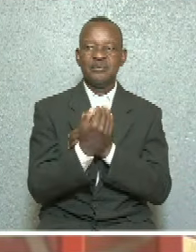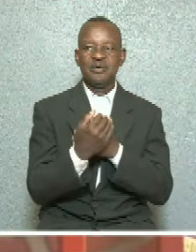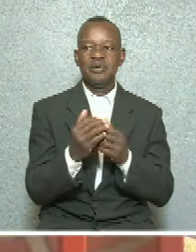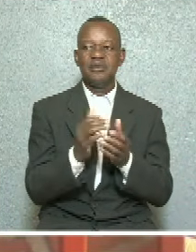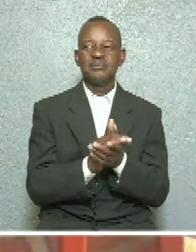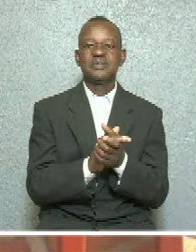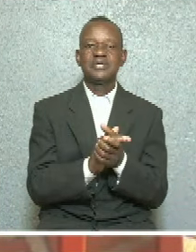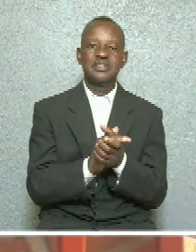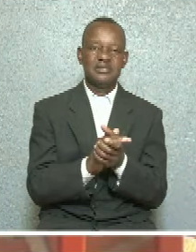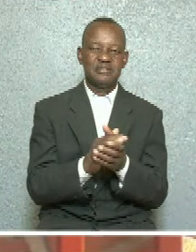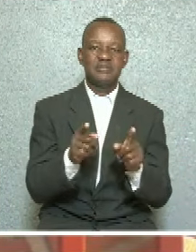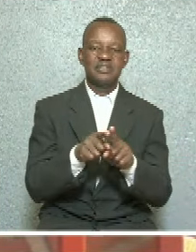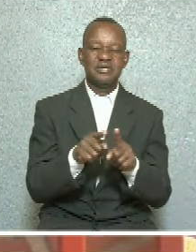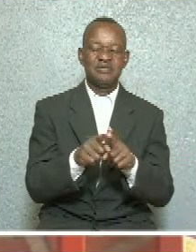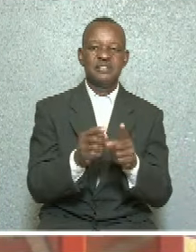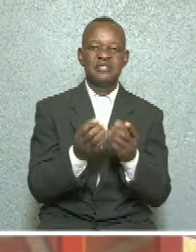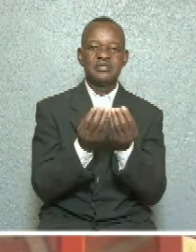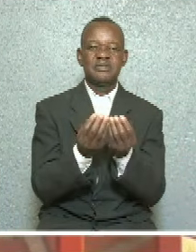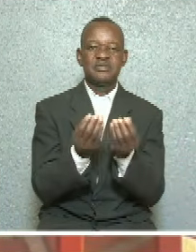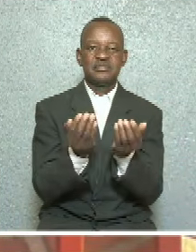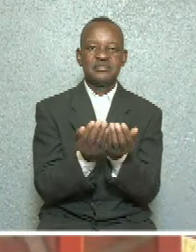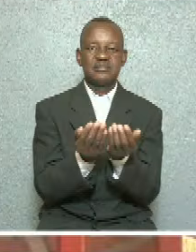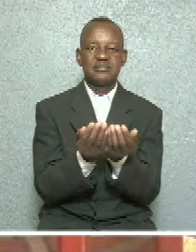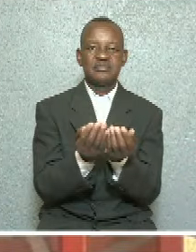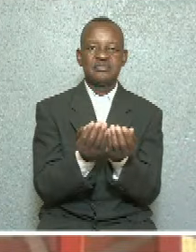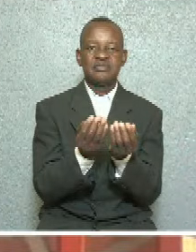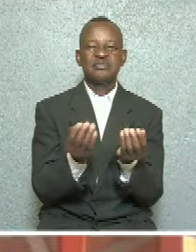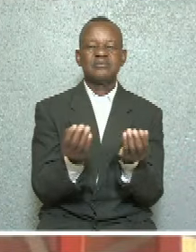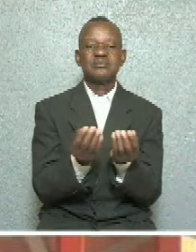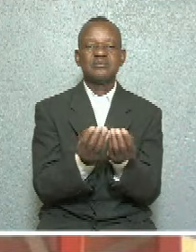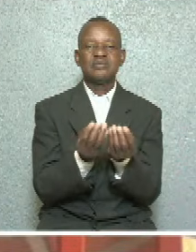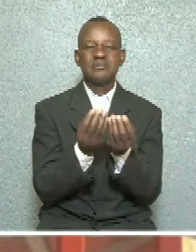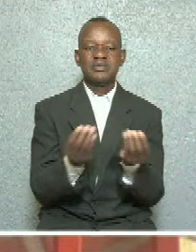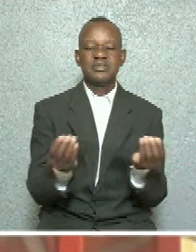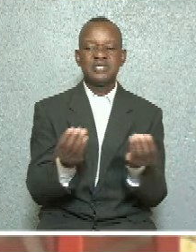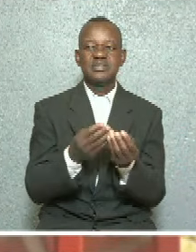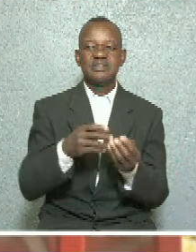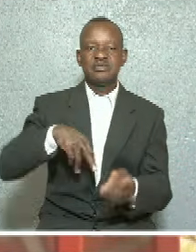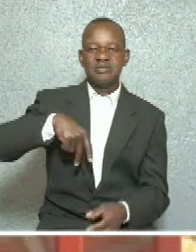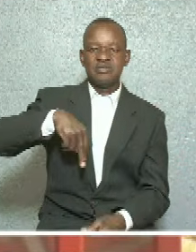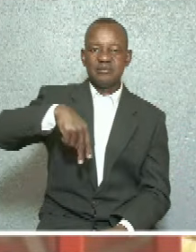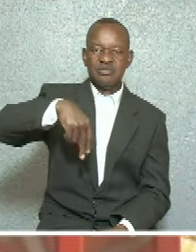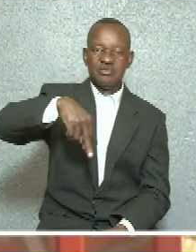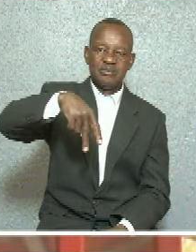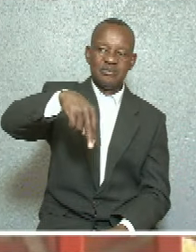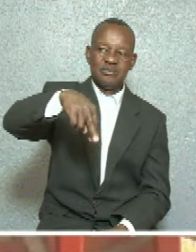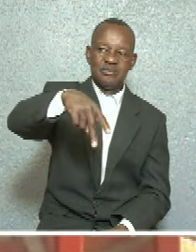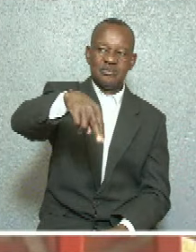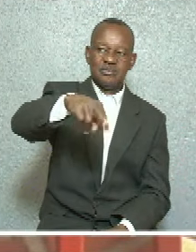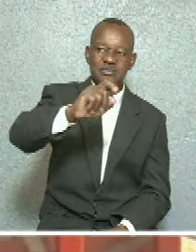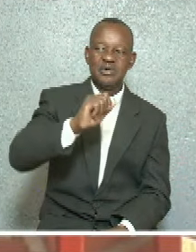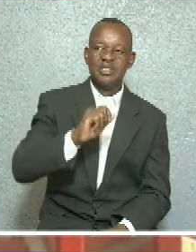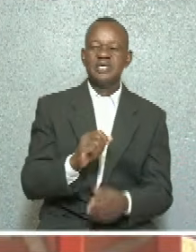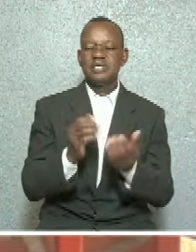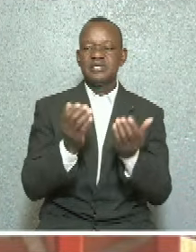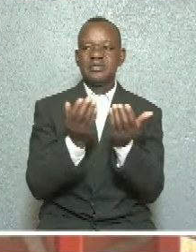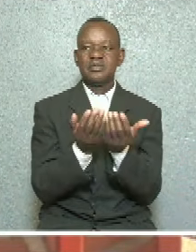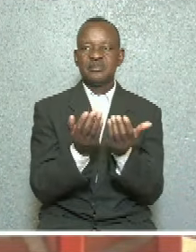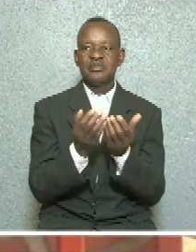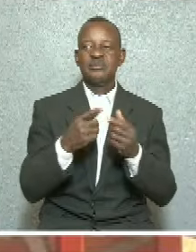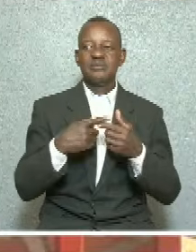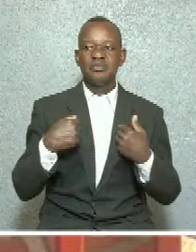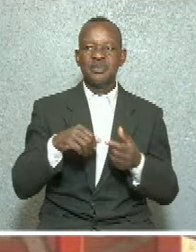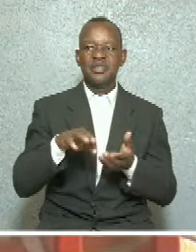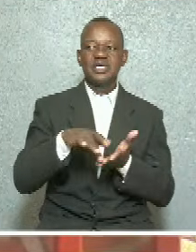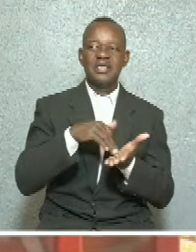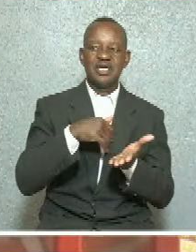in the morning, you get ready, you go to school, but after school would come to PAY, and at PAY would do different stuff, would